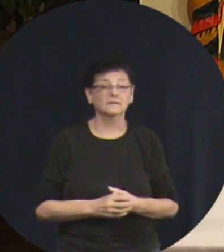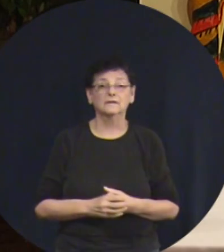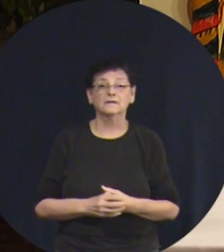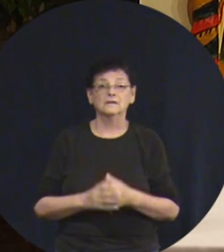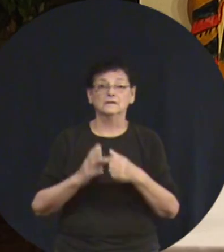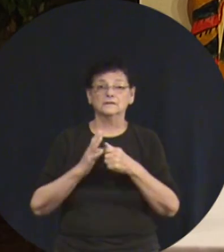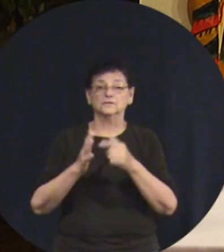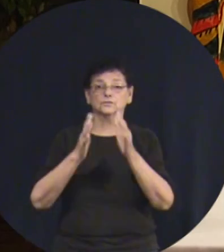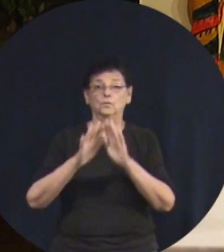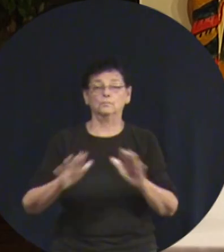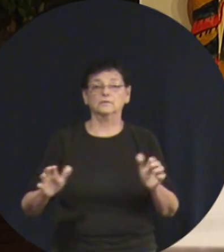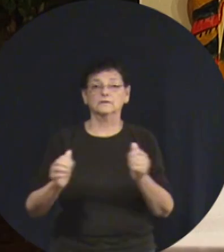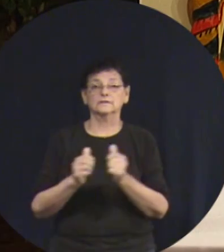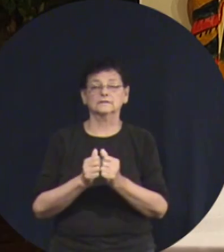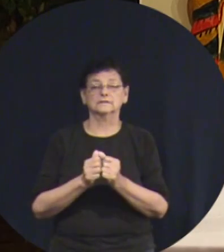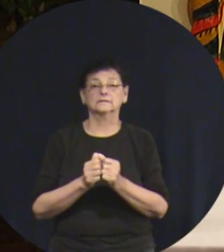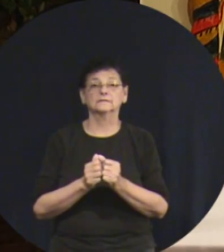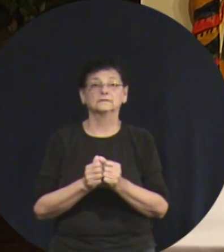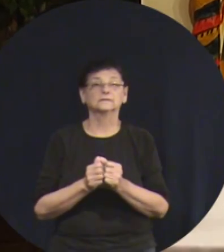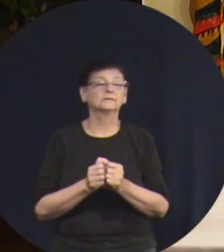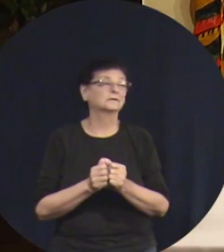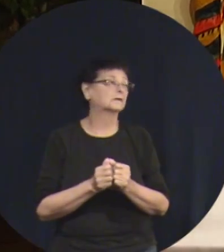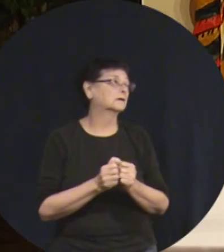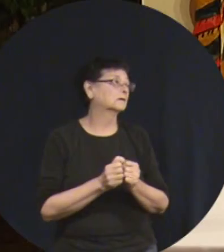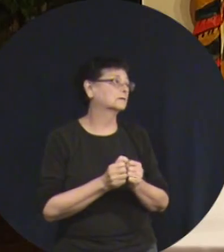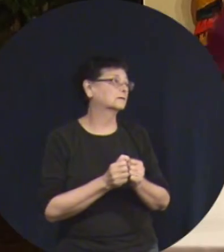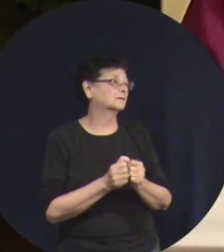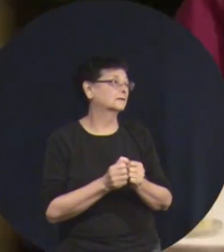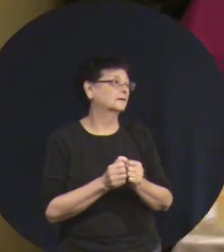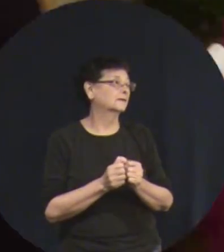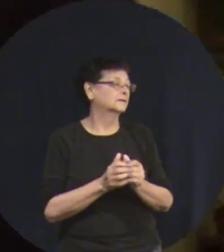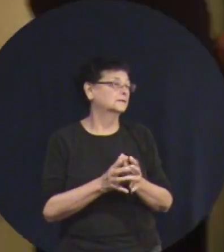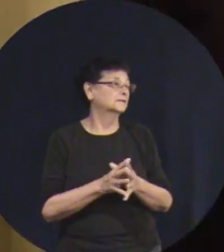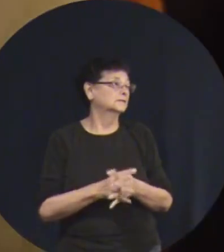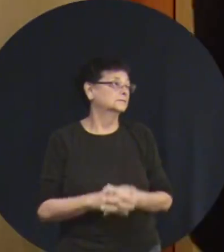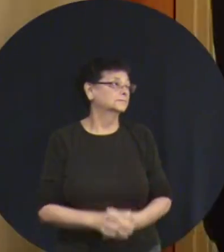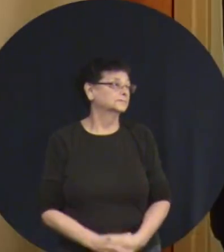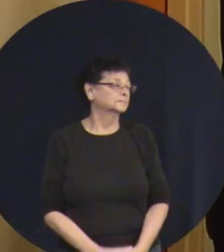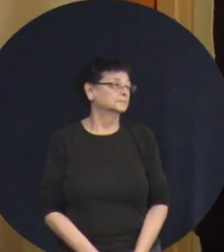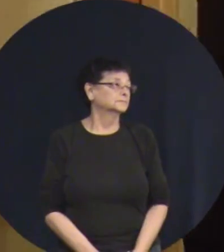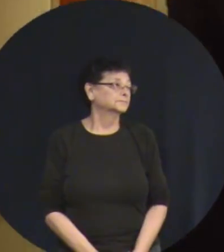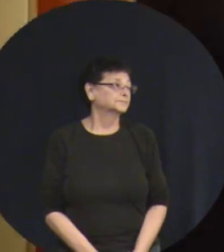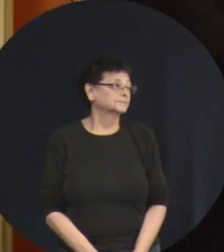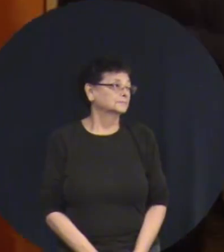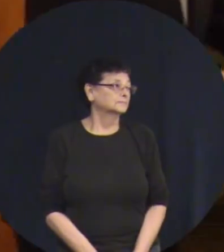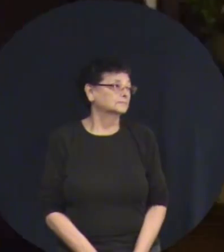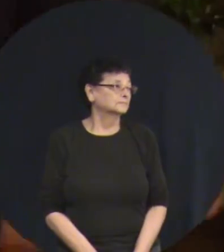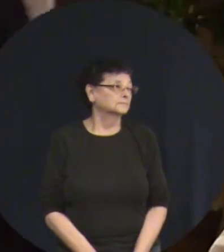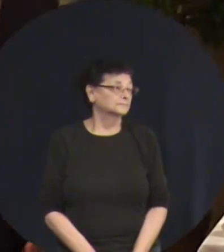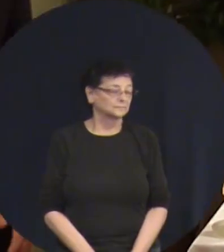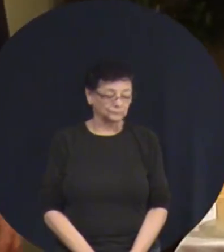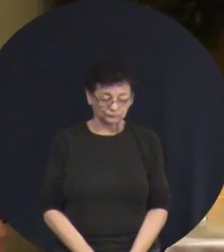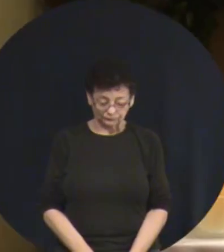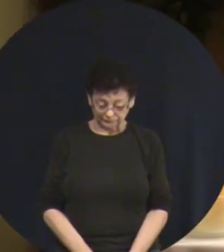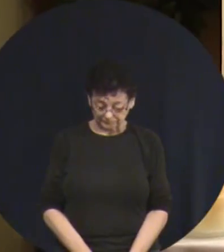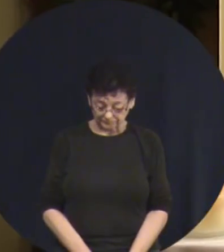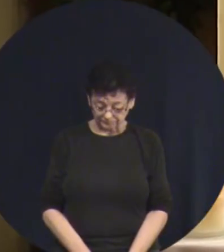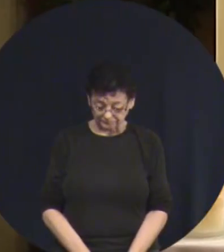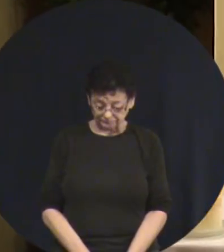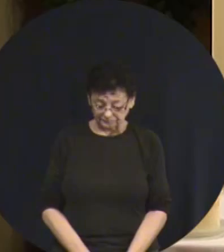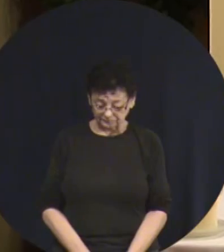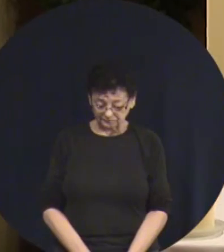us not into temptation, but deliver us from evil. Deliver us, Lord, we pray, from every evil, and graciously grant peace